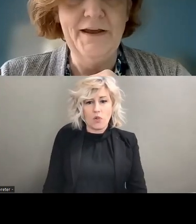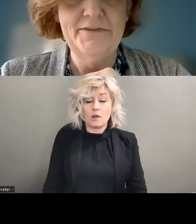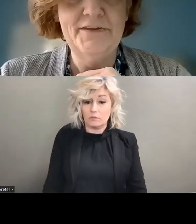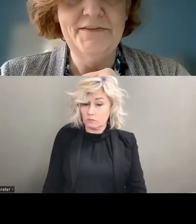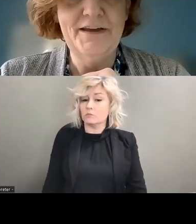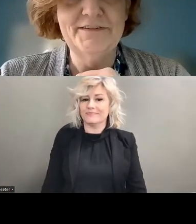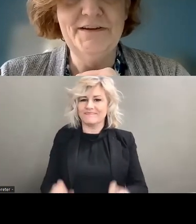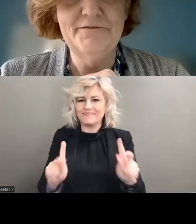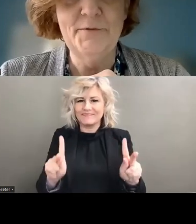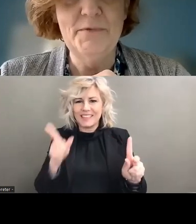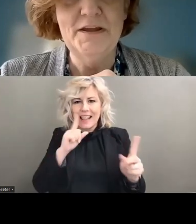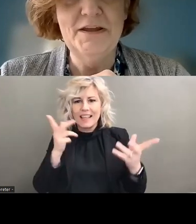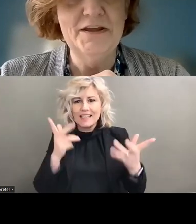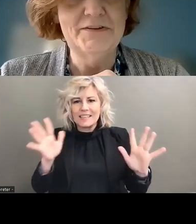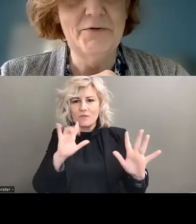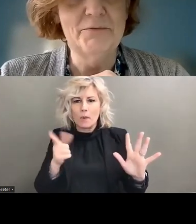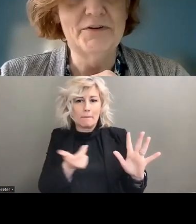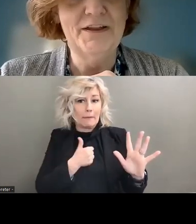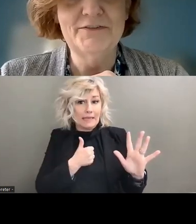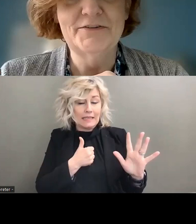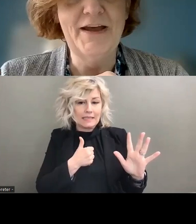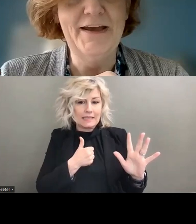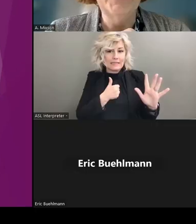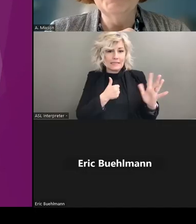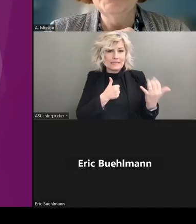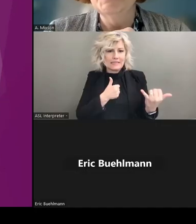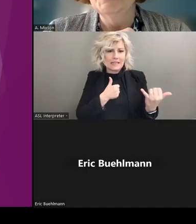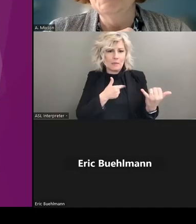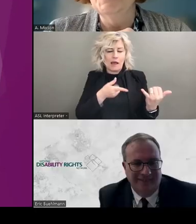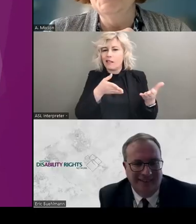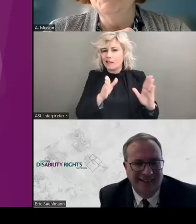And I think that's it for me. So I'm going to let this little owl